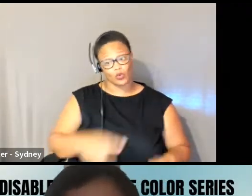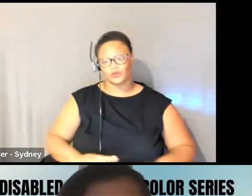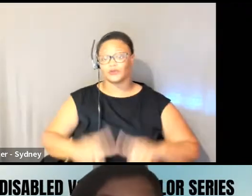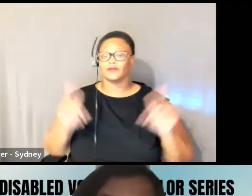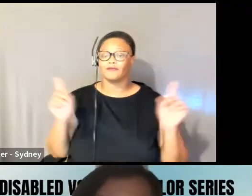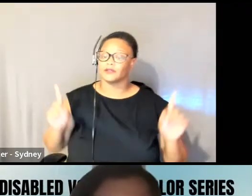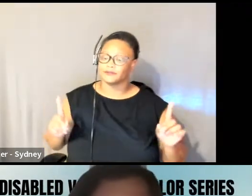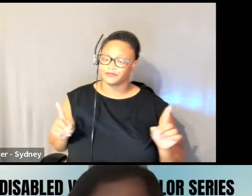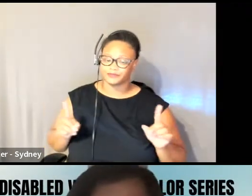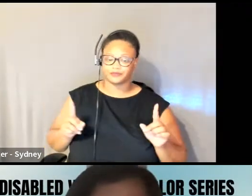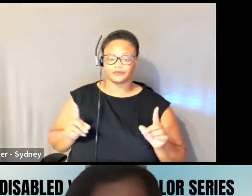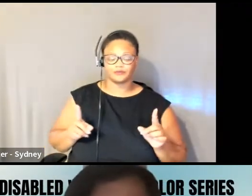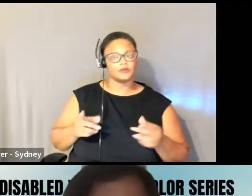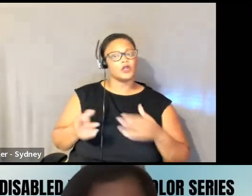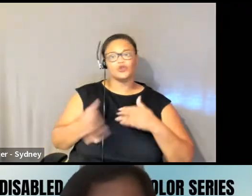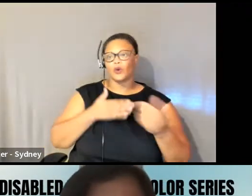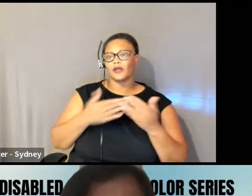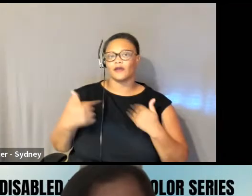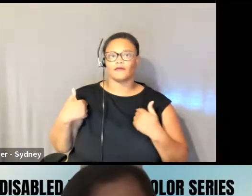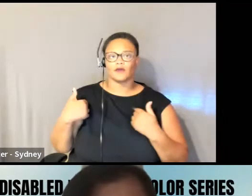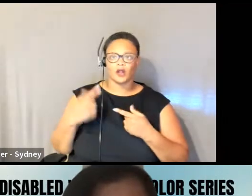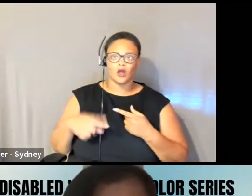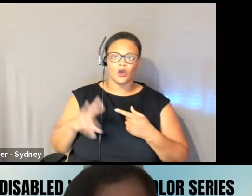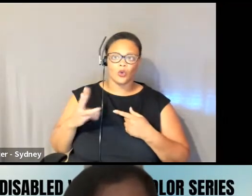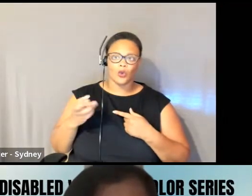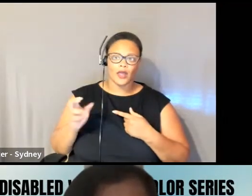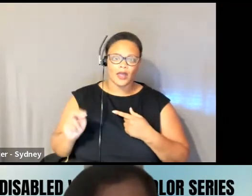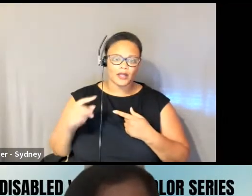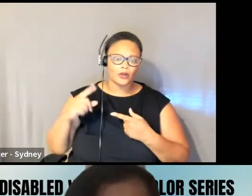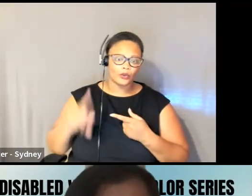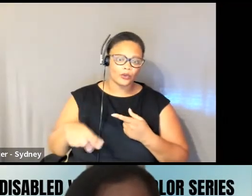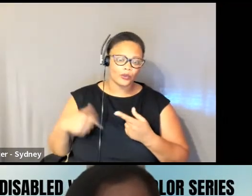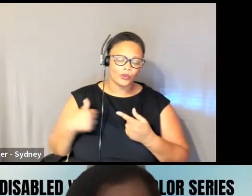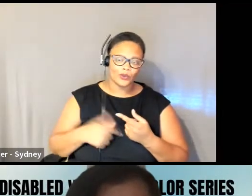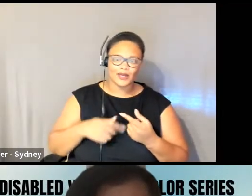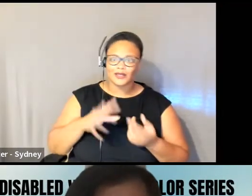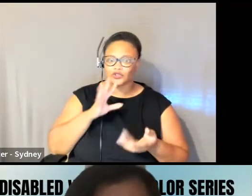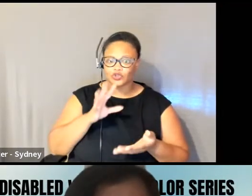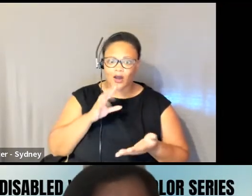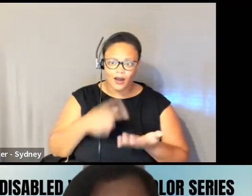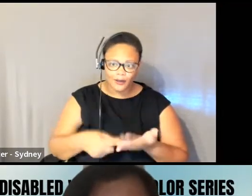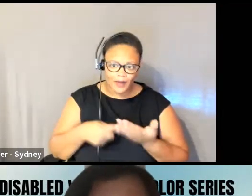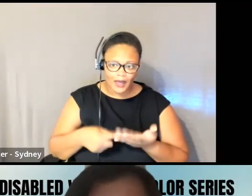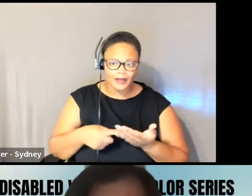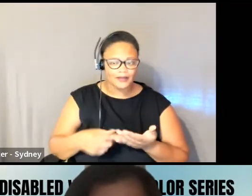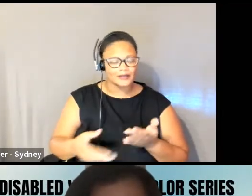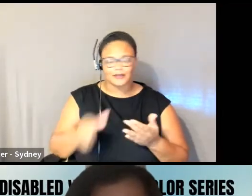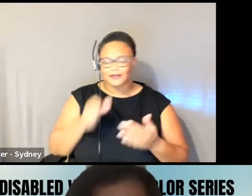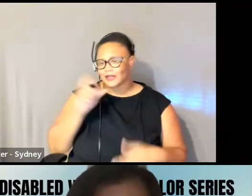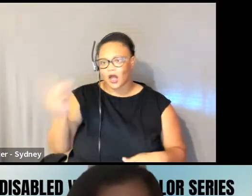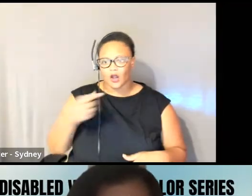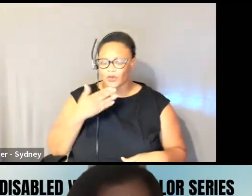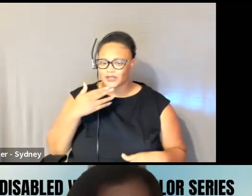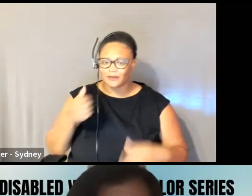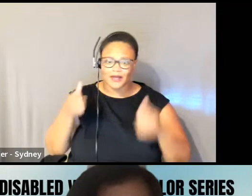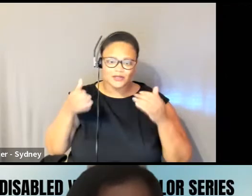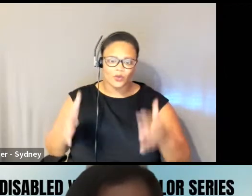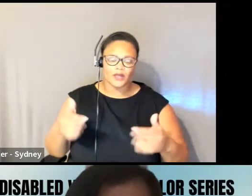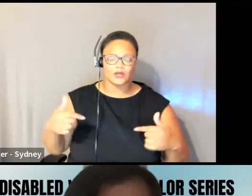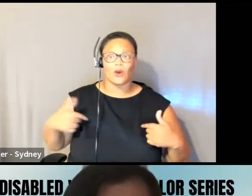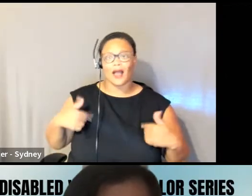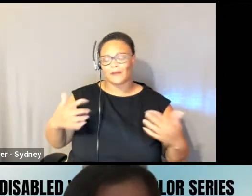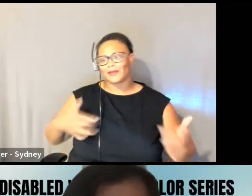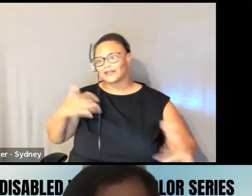So even the way we talk about it hasn't necessarily been geared in the best way. And I'm excited to see some of